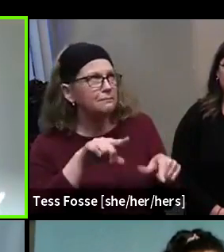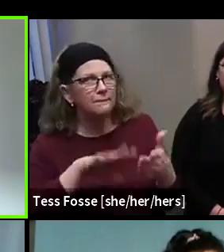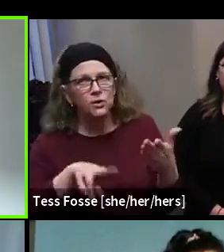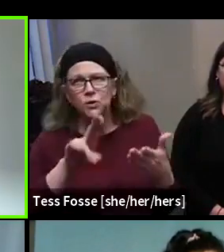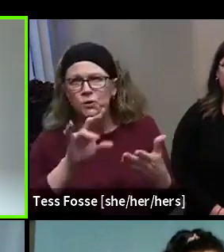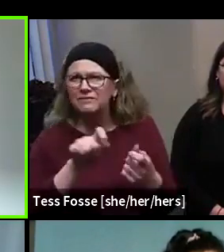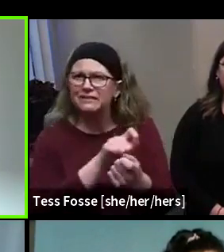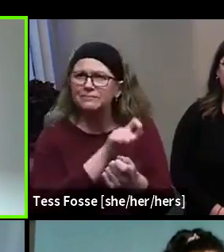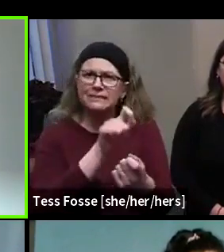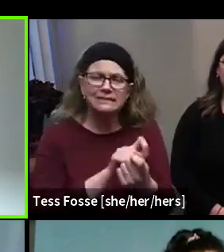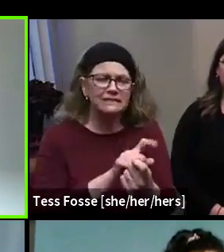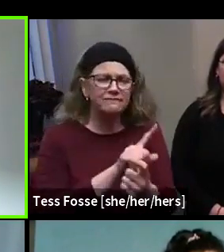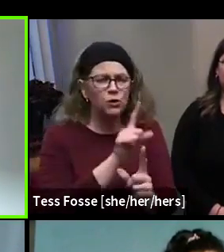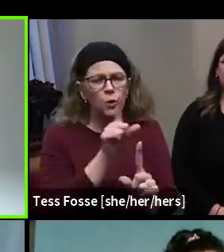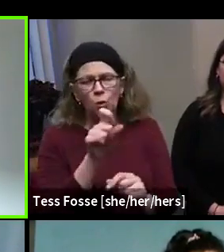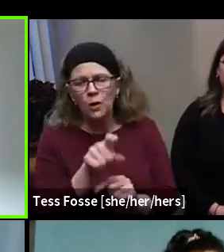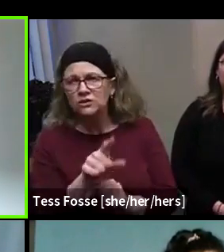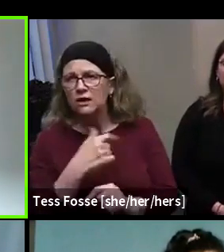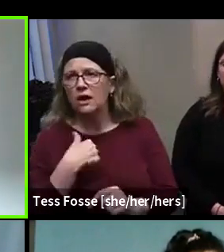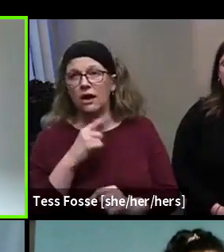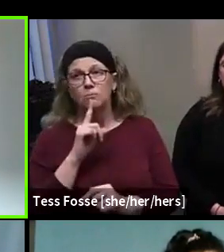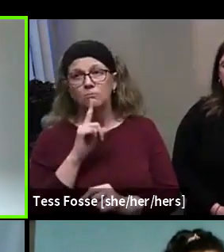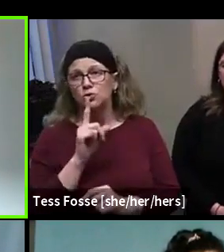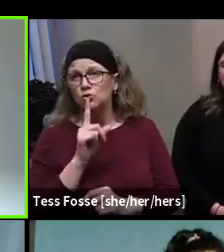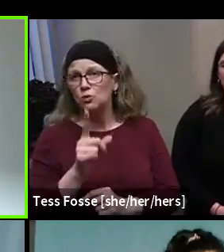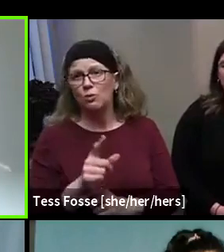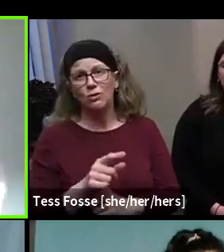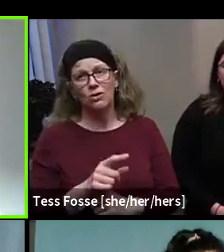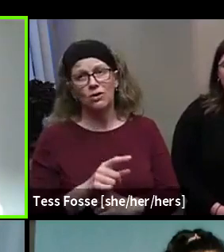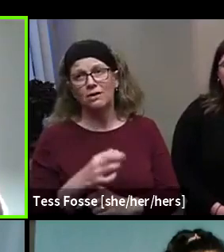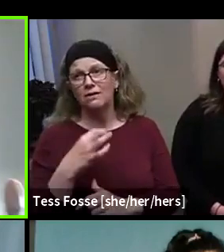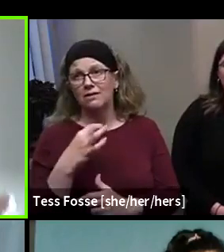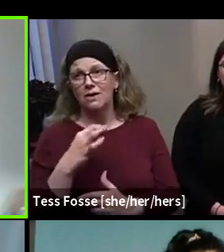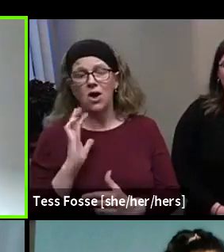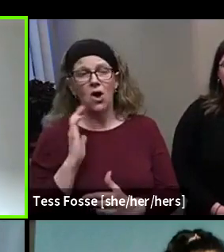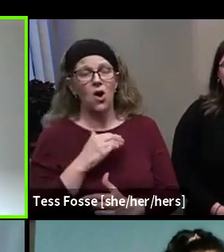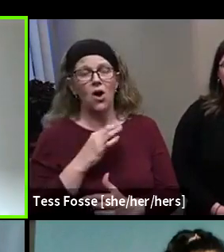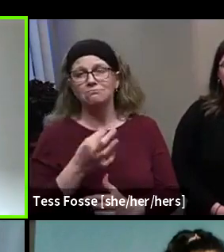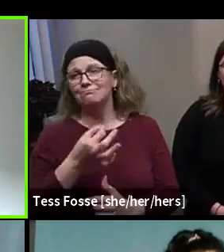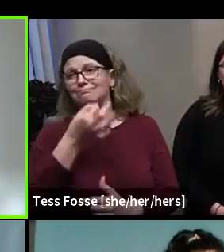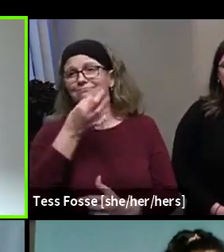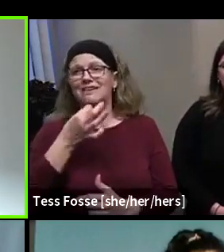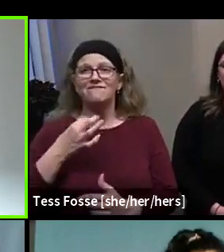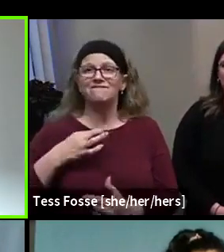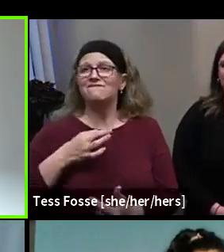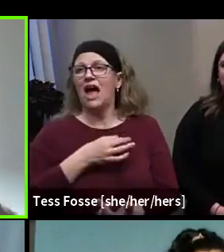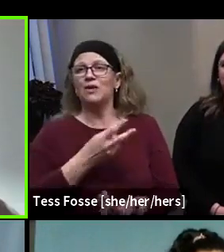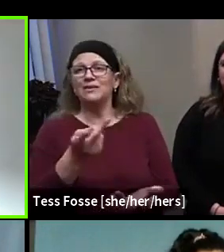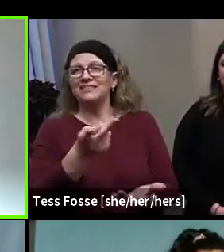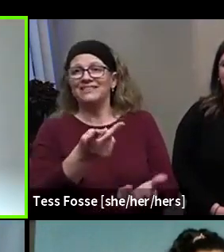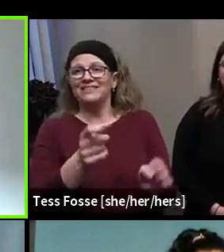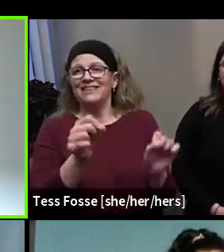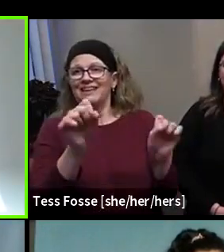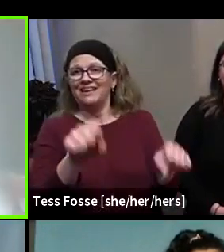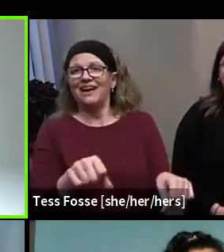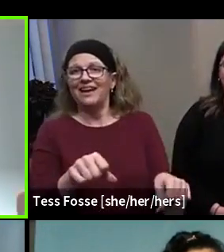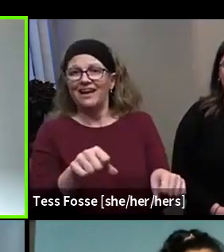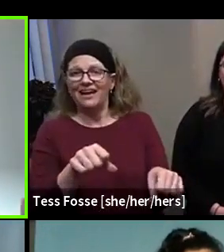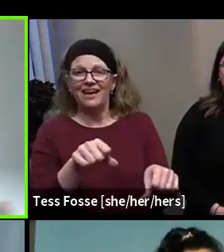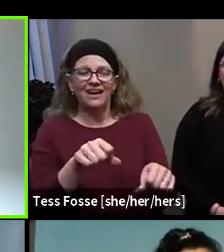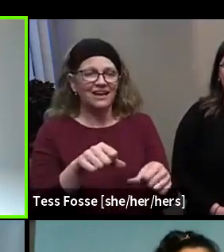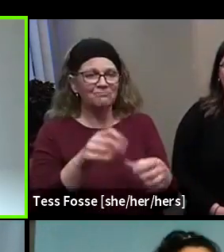specific question, I'm sure our faculty extraordinaires will be able to give you